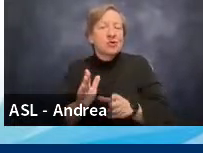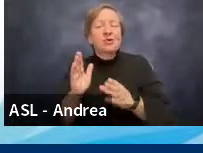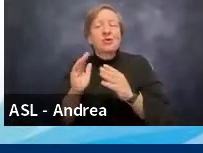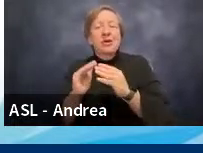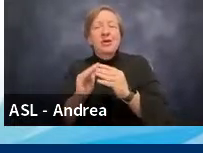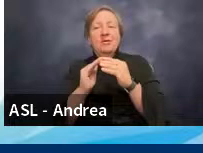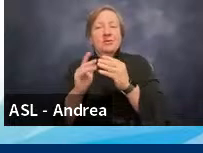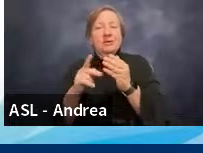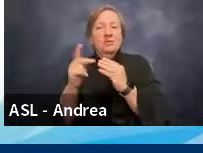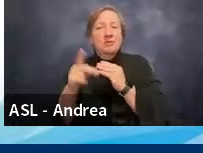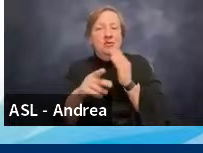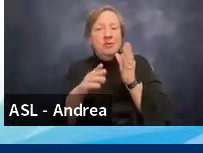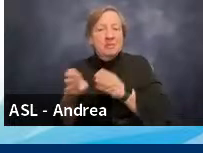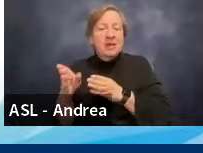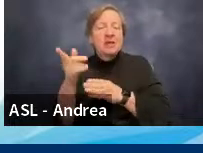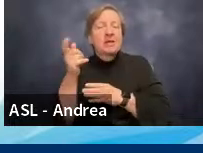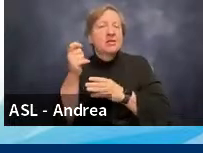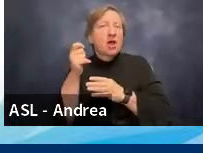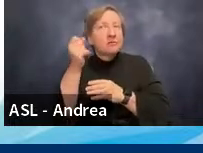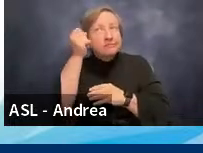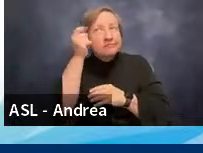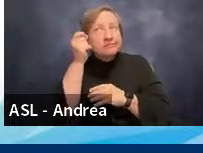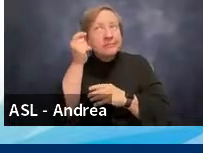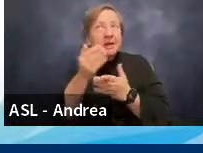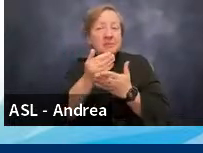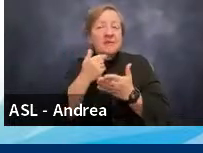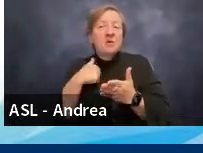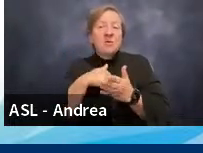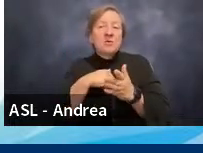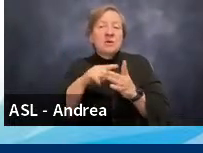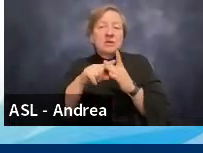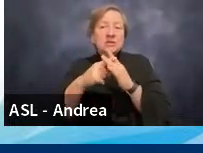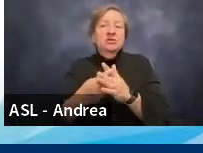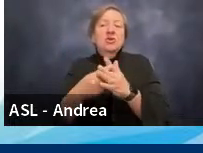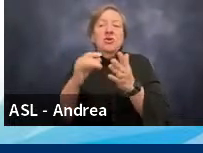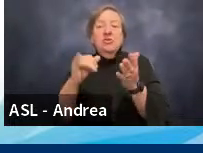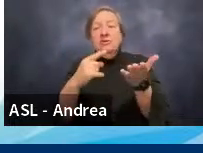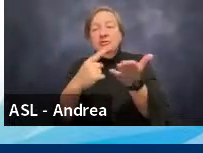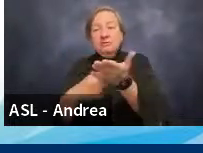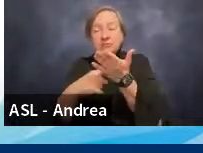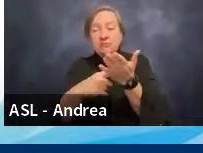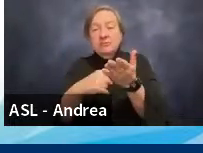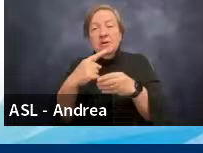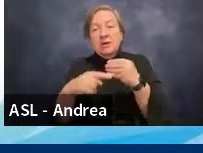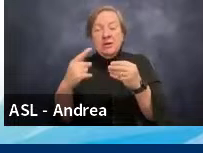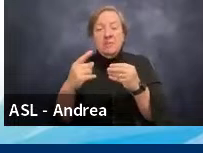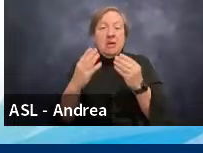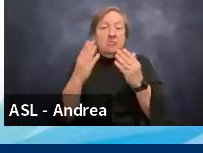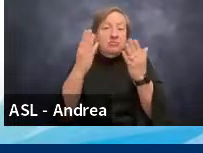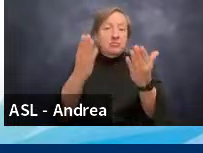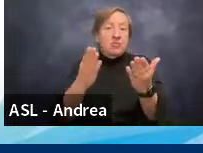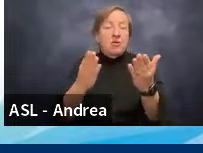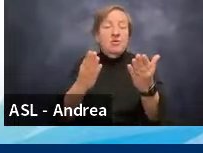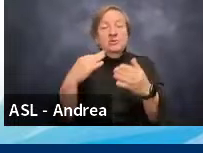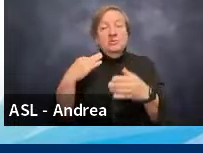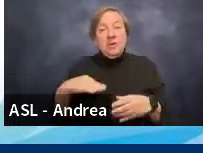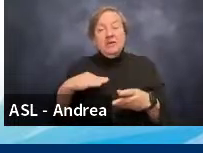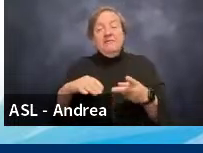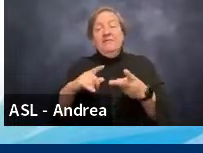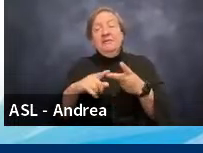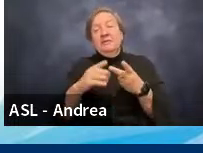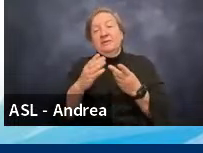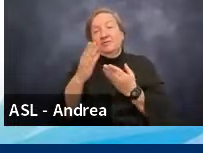just a little bit of framing before we dive into the conversation around proposed benefits or